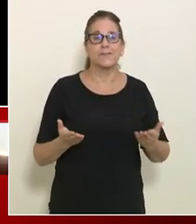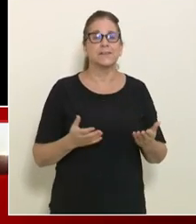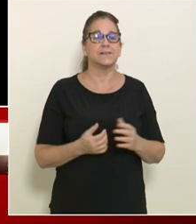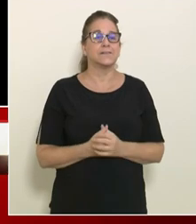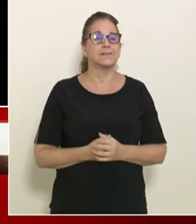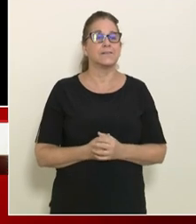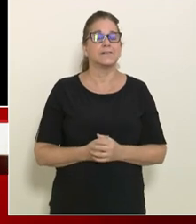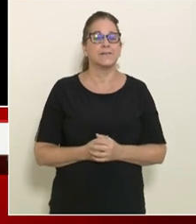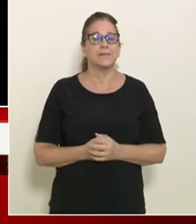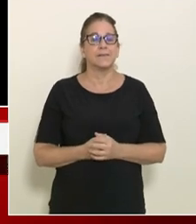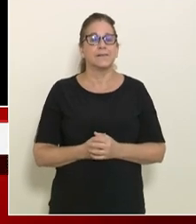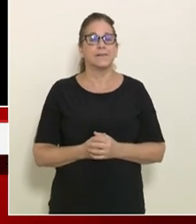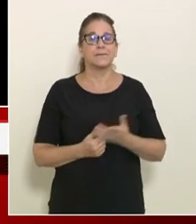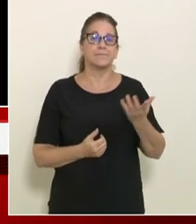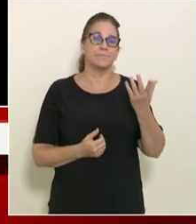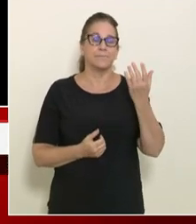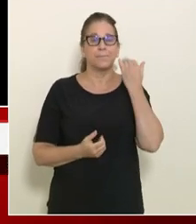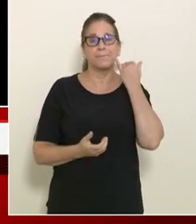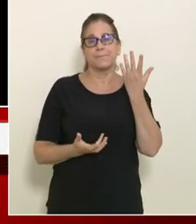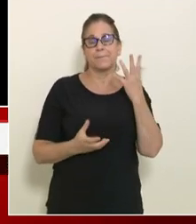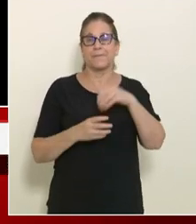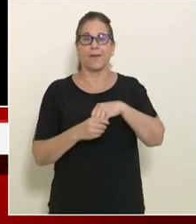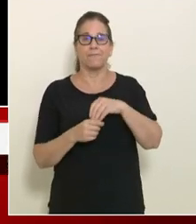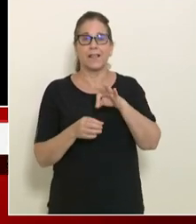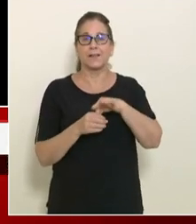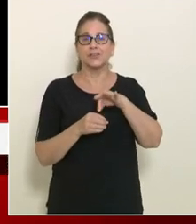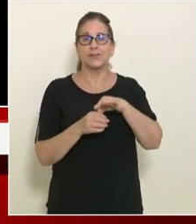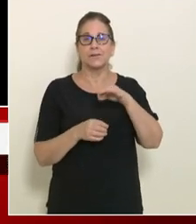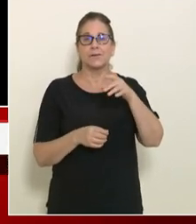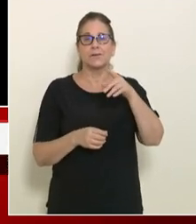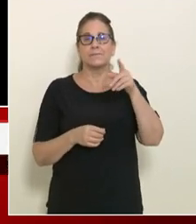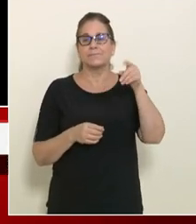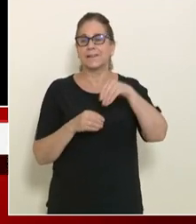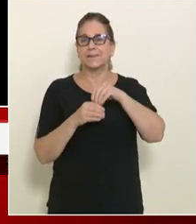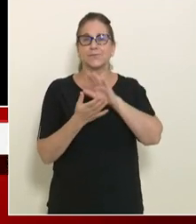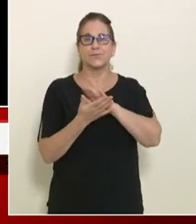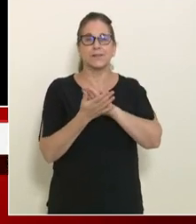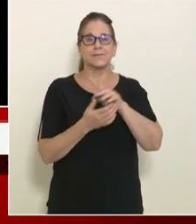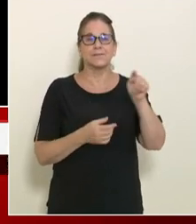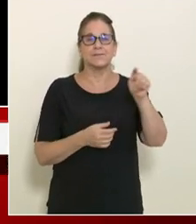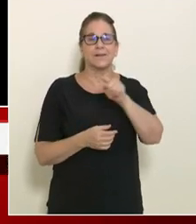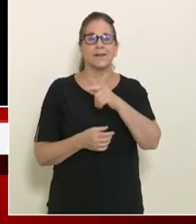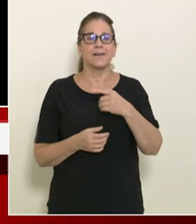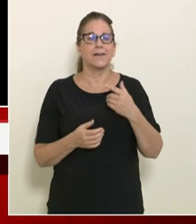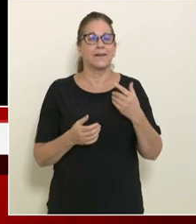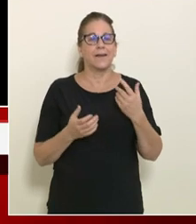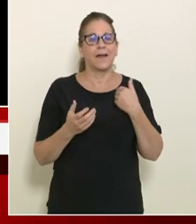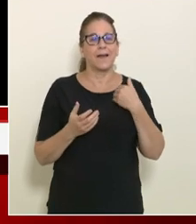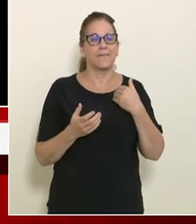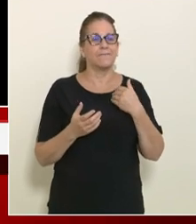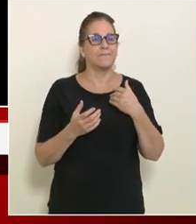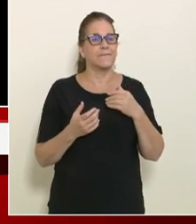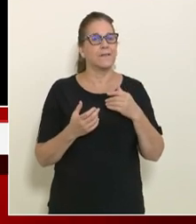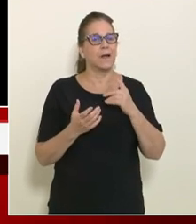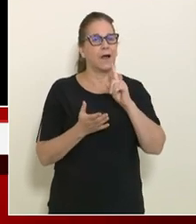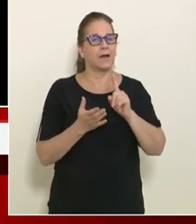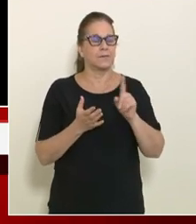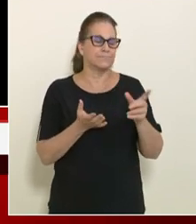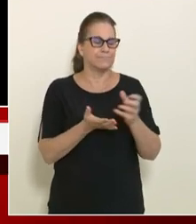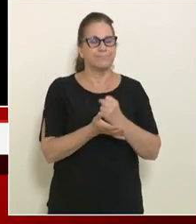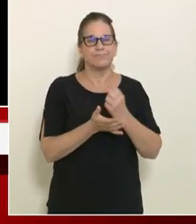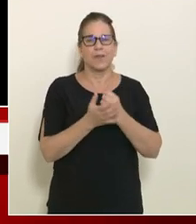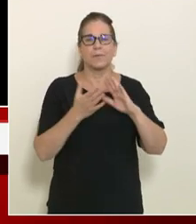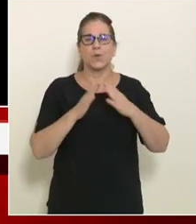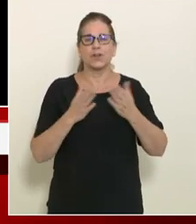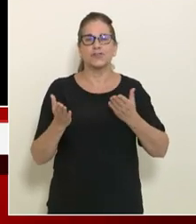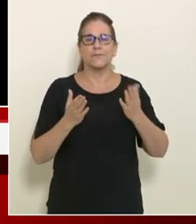season. We know that students are working to earn hours towards their graduation requirements, even though we're in a learning at